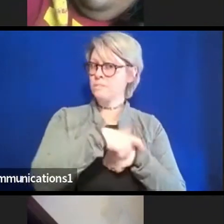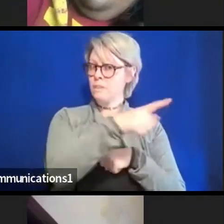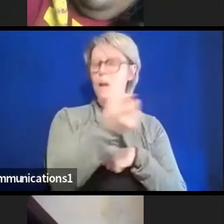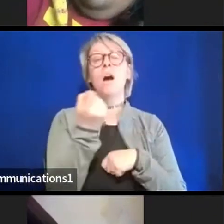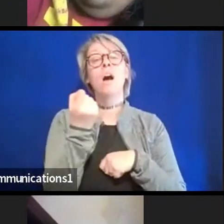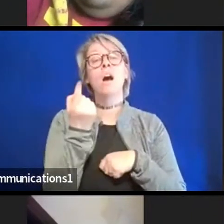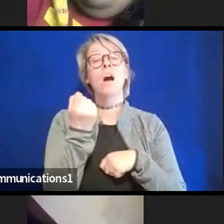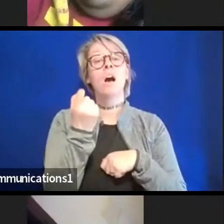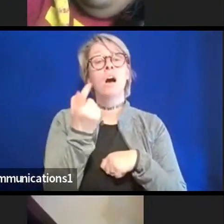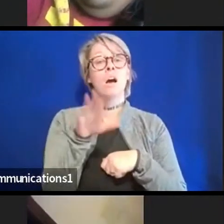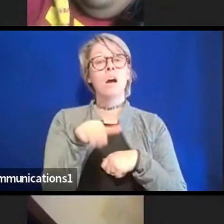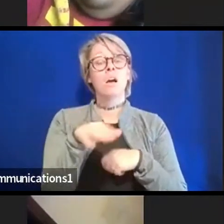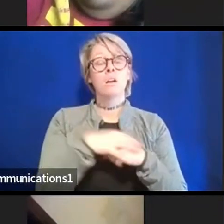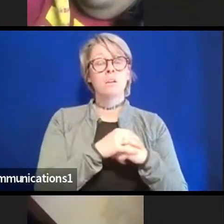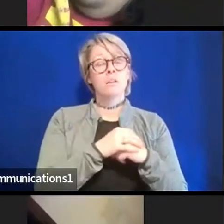basically,